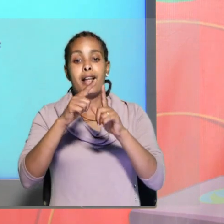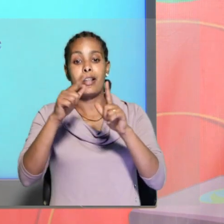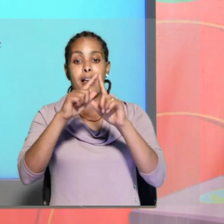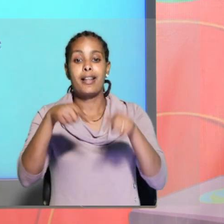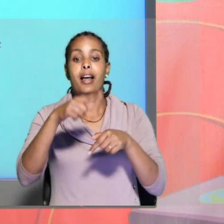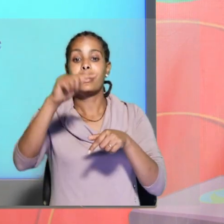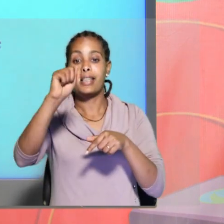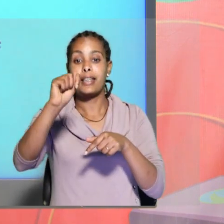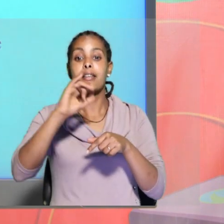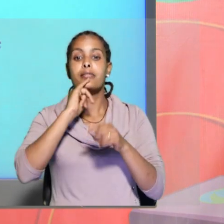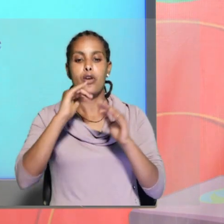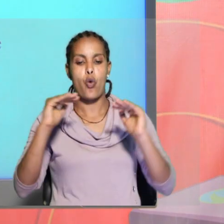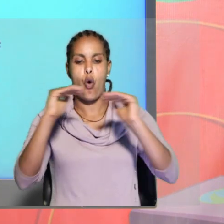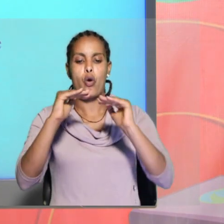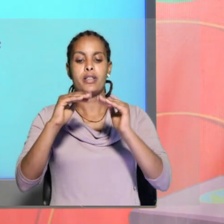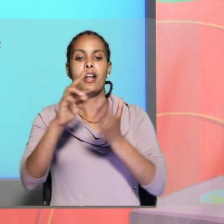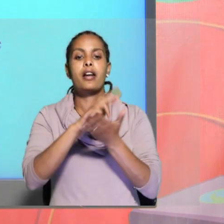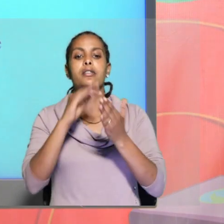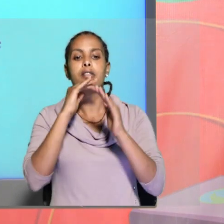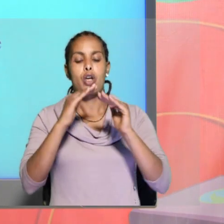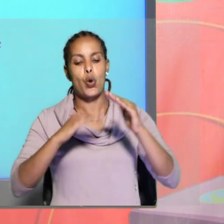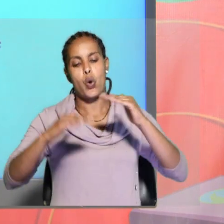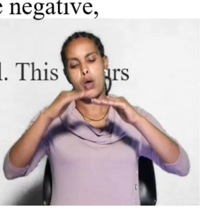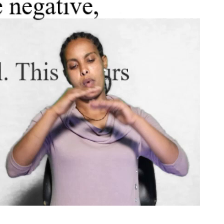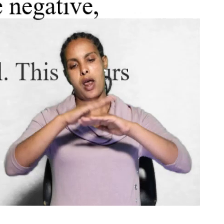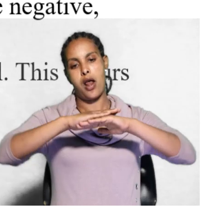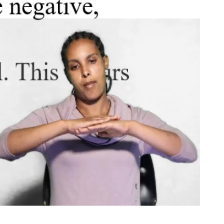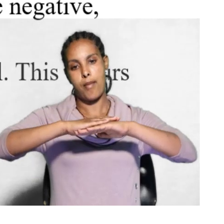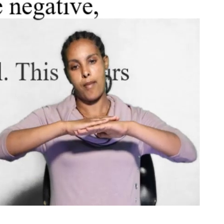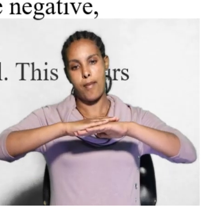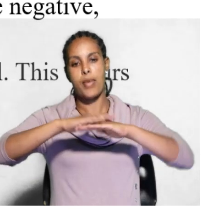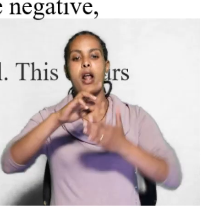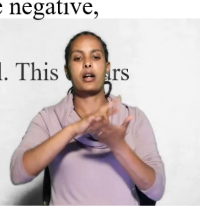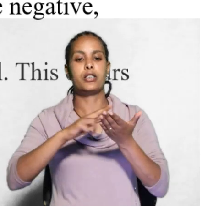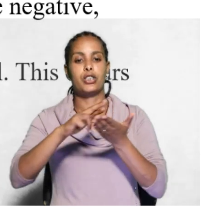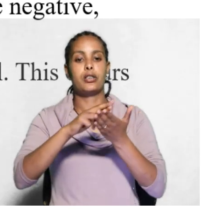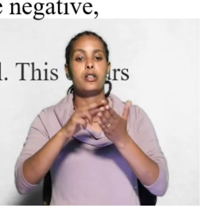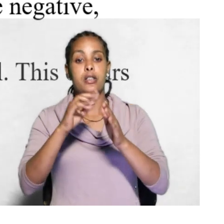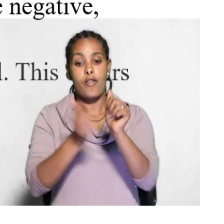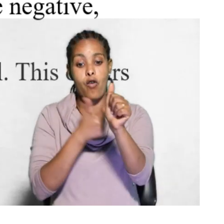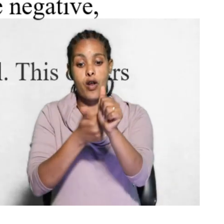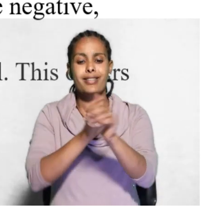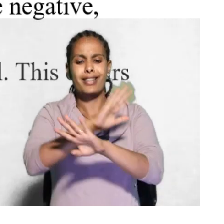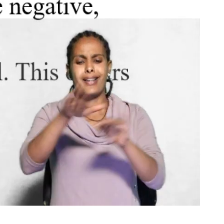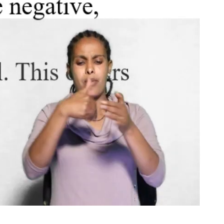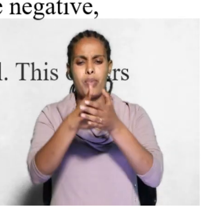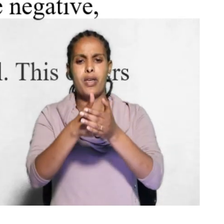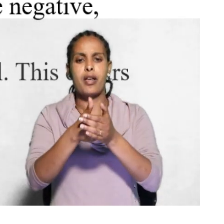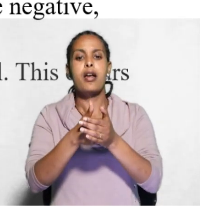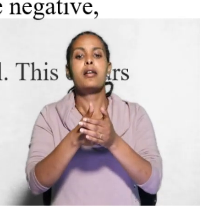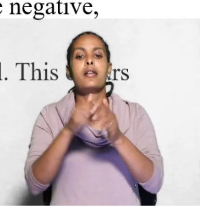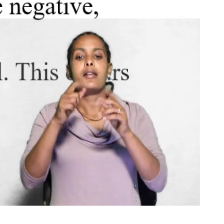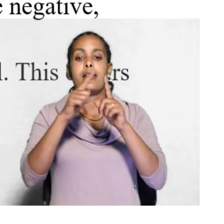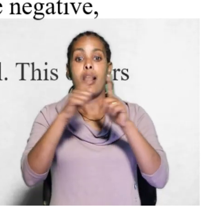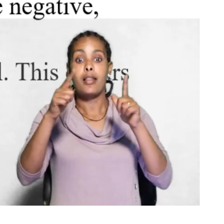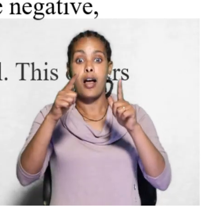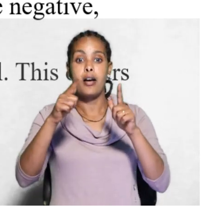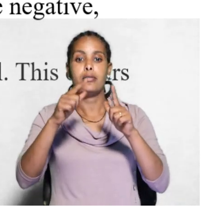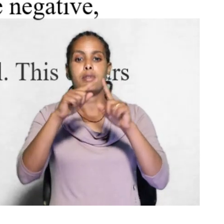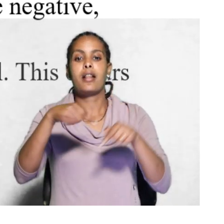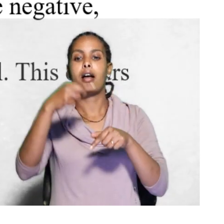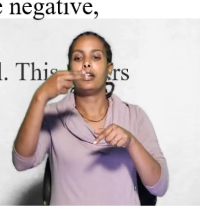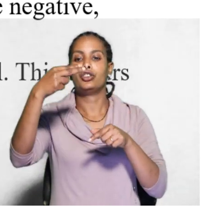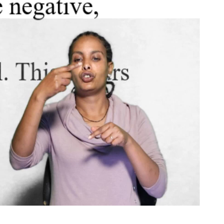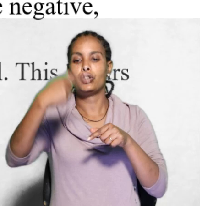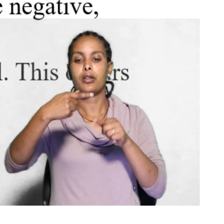equal 0, the reaction is equilibrium reaction. The following can be summarized for delta G equal delta